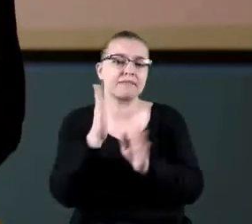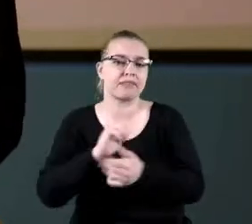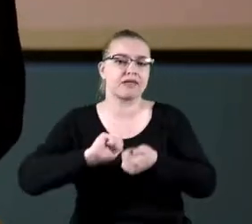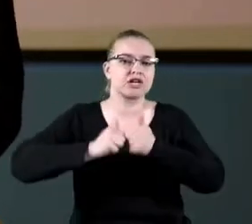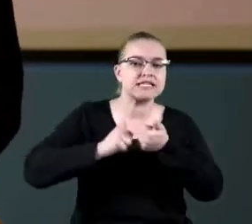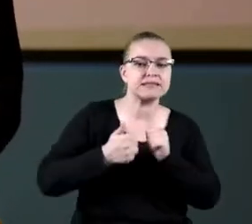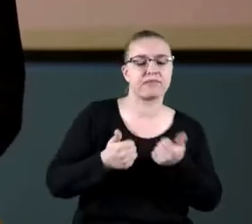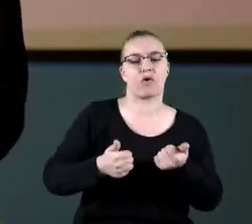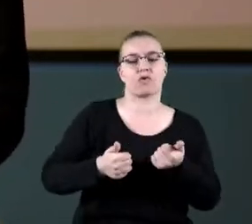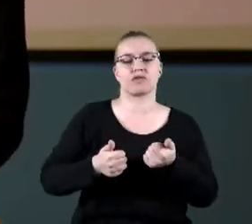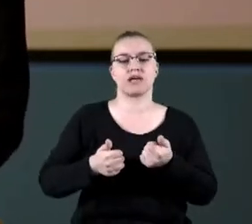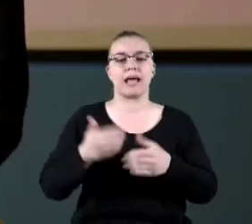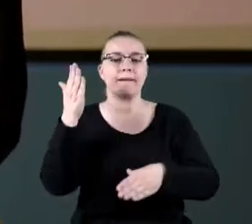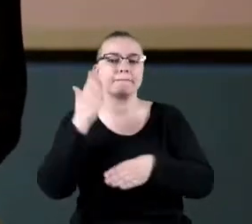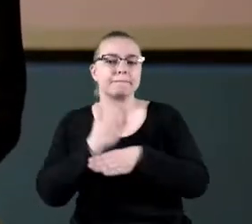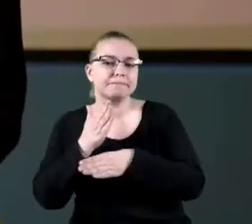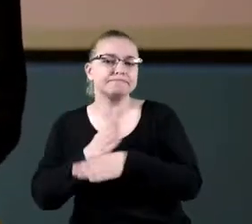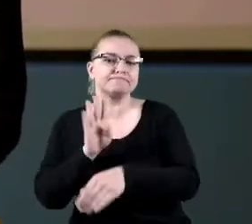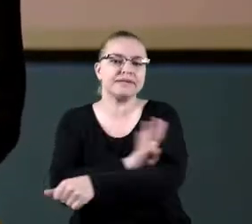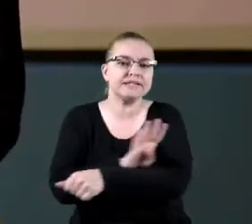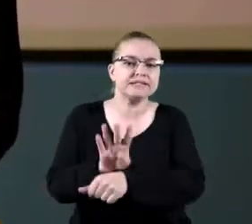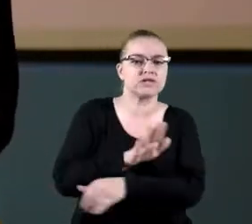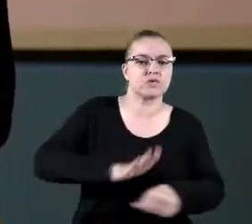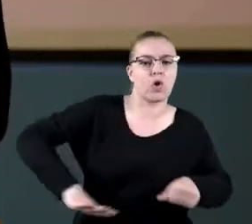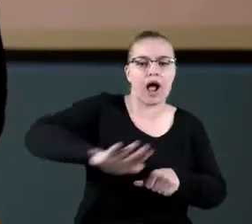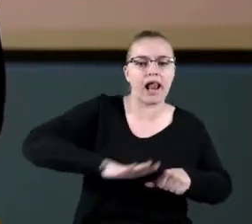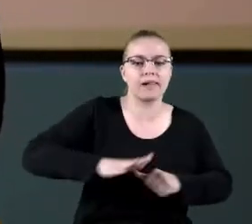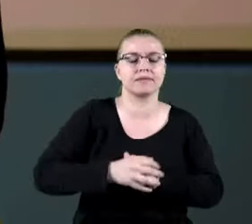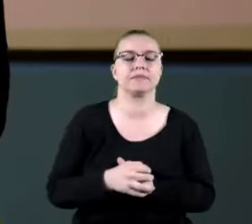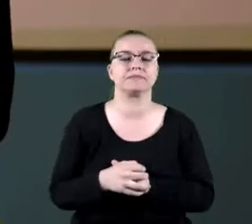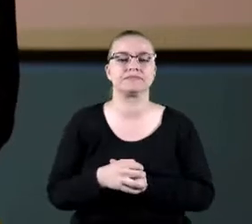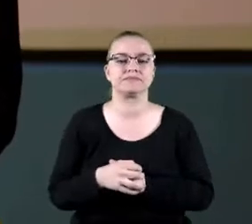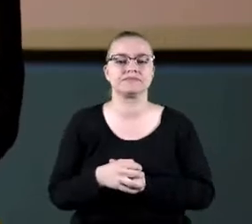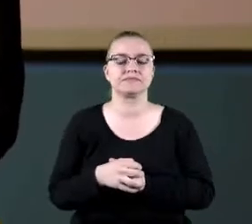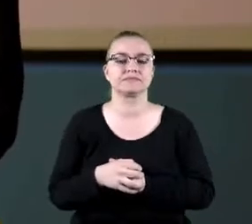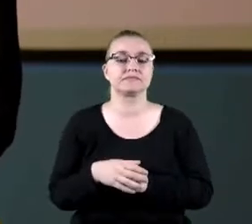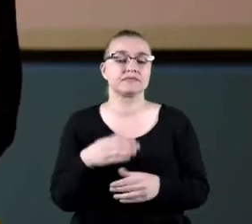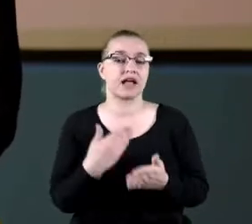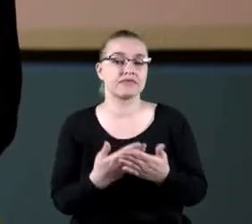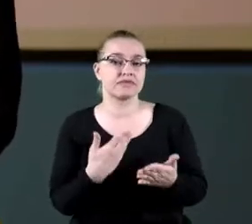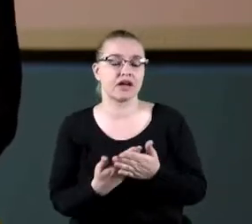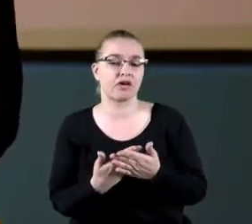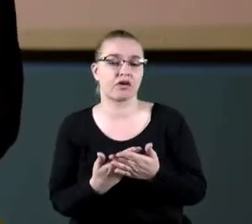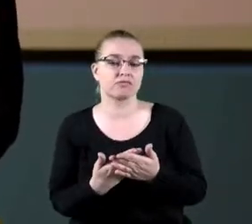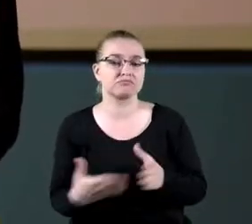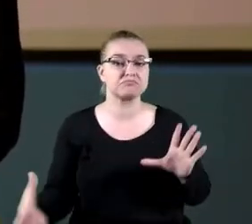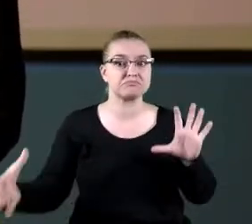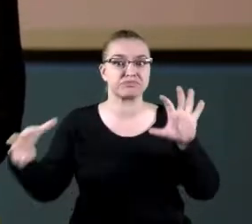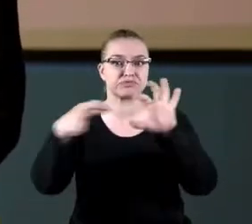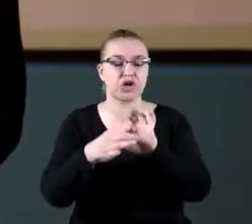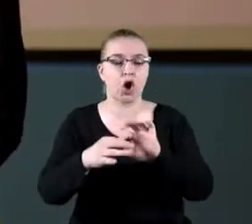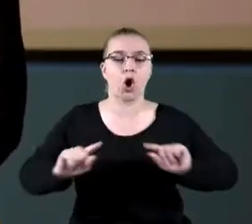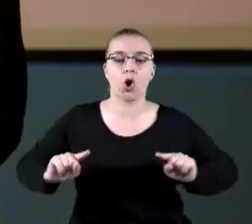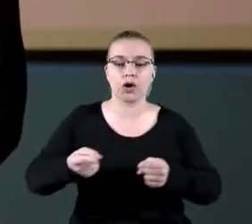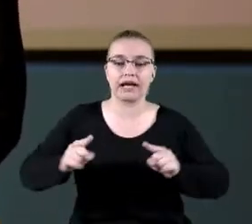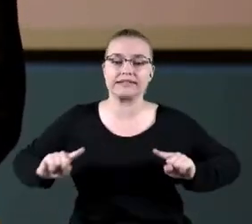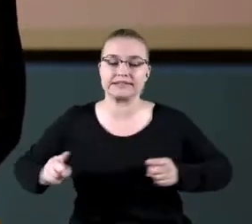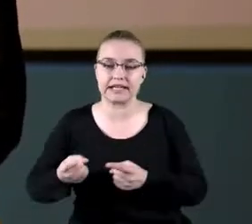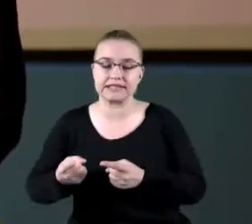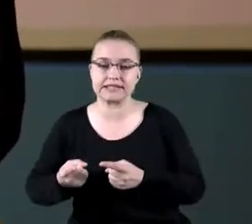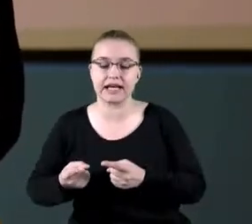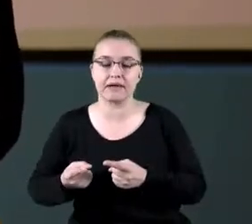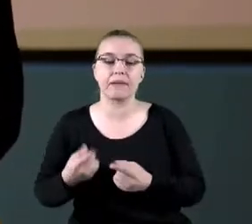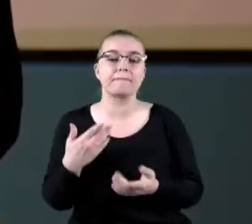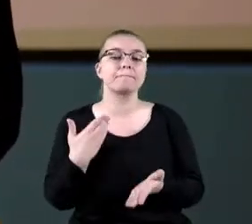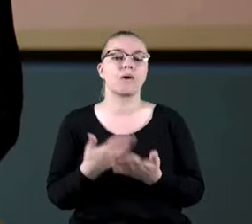business, joining strategic network and formal organization to lobby the EU and other